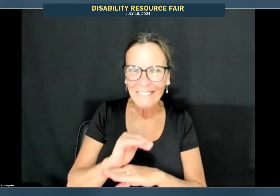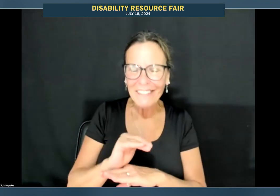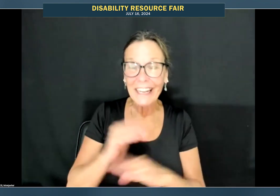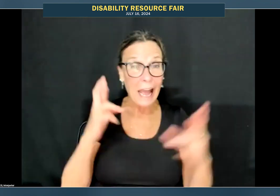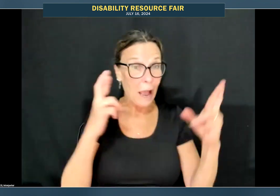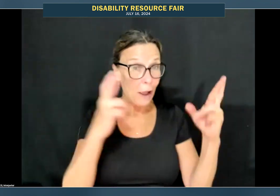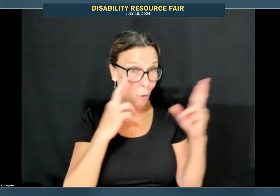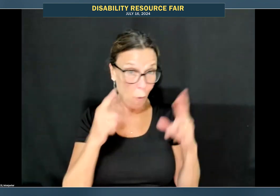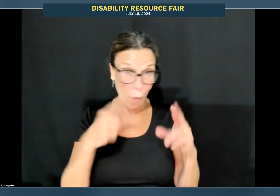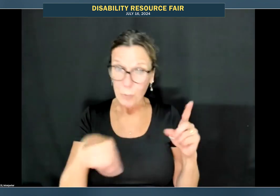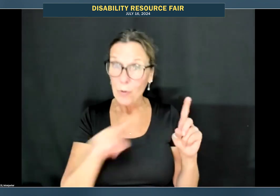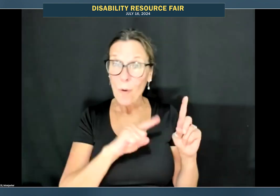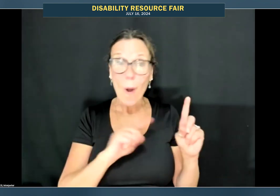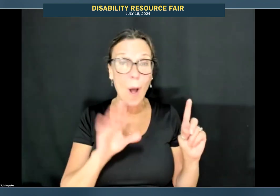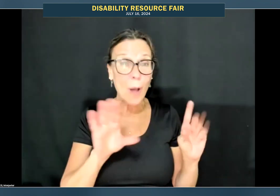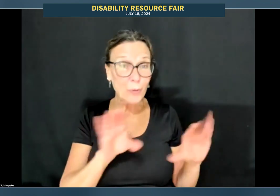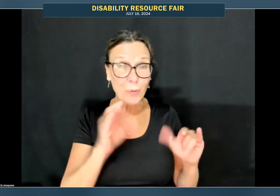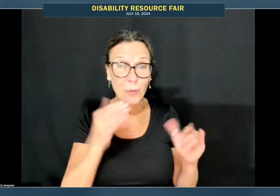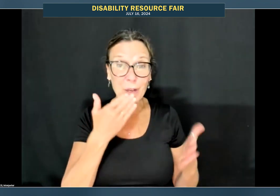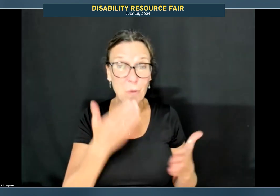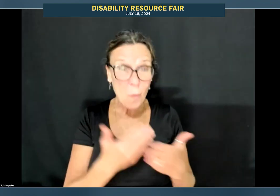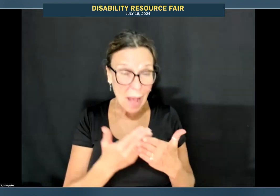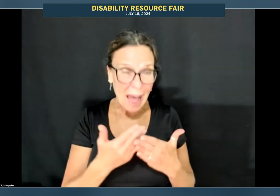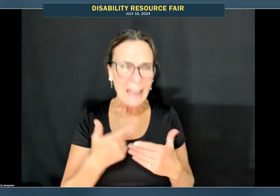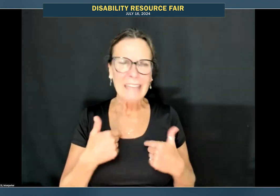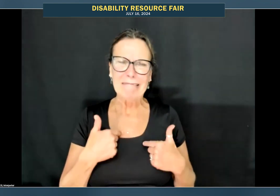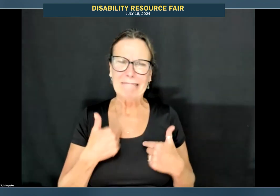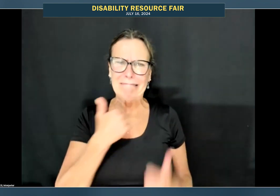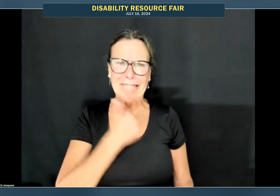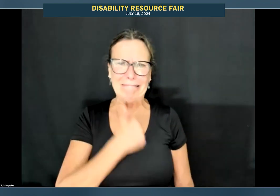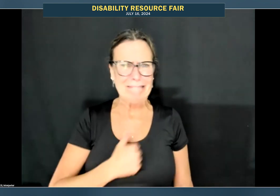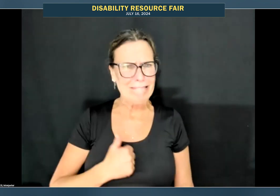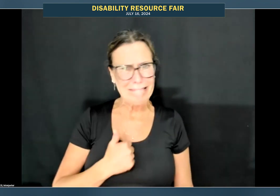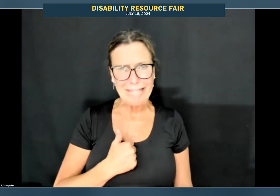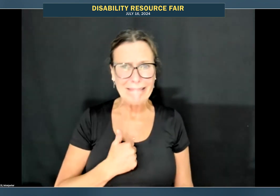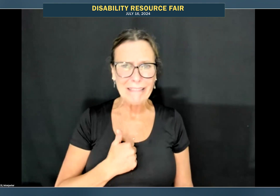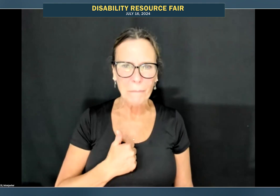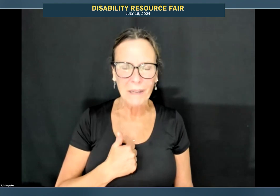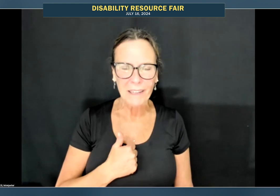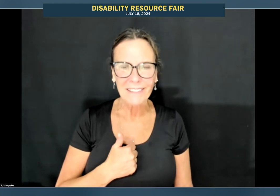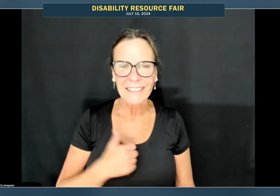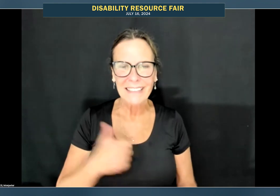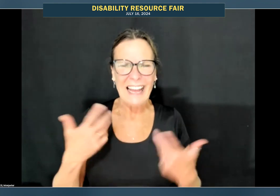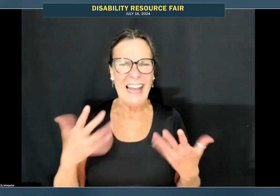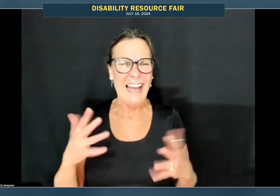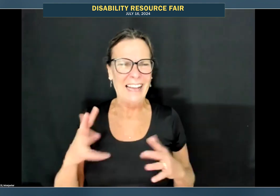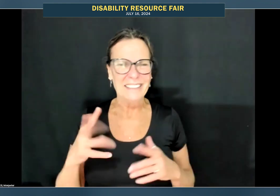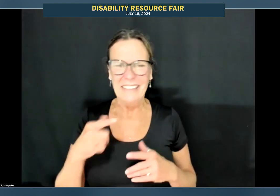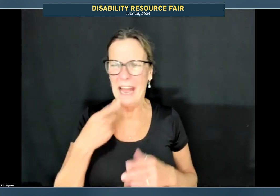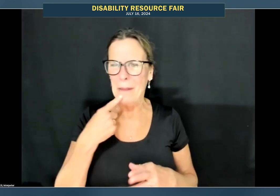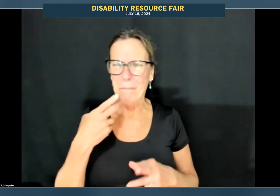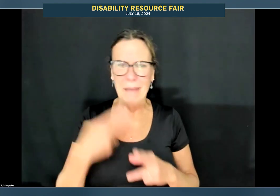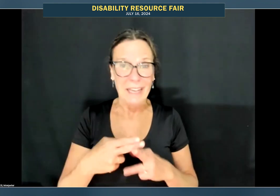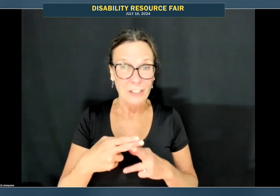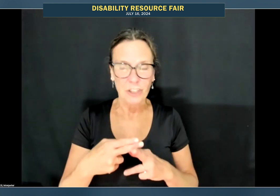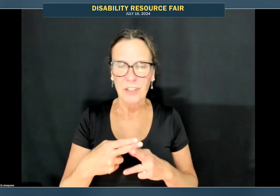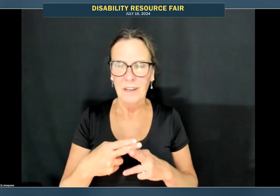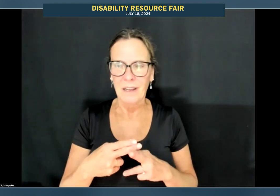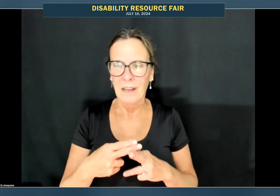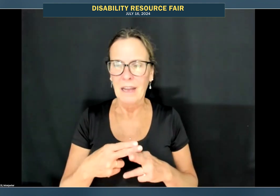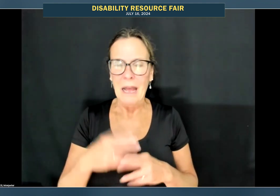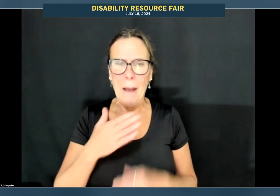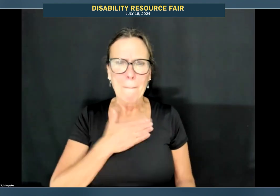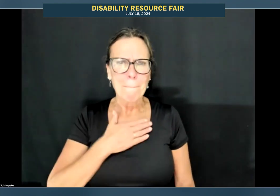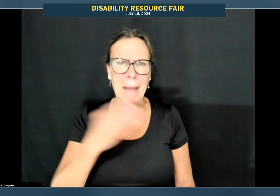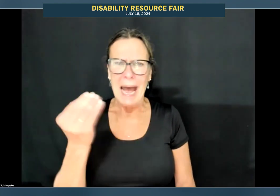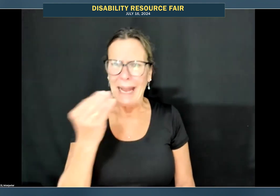Hope everybody's doing well. I do apologize, as I had mentioned earlier, my camera in